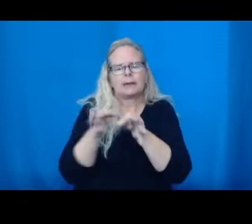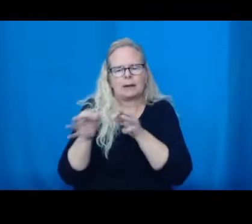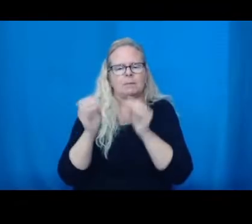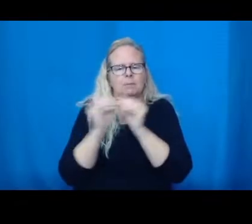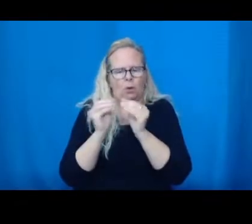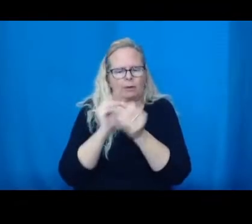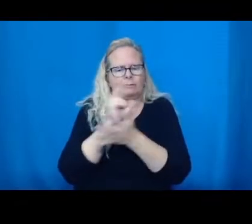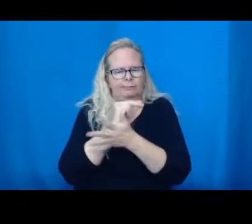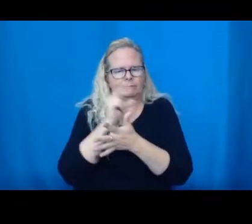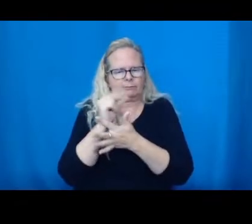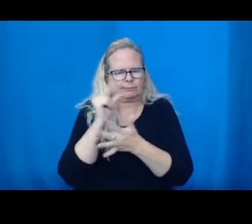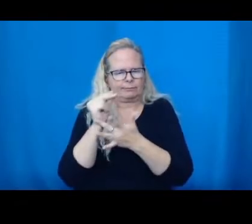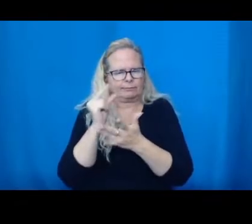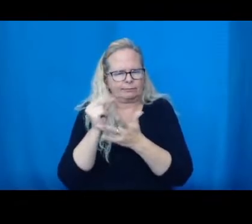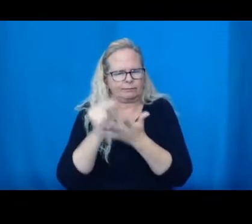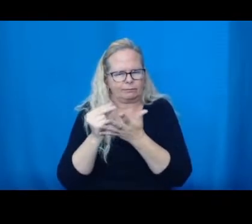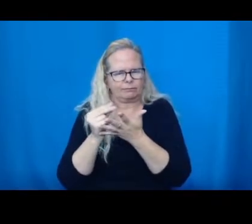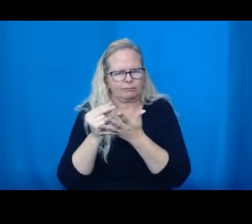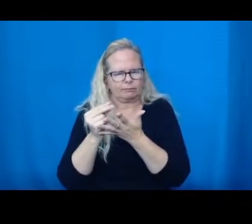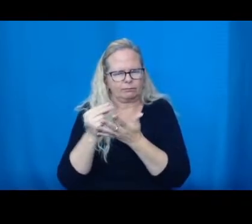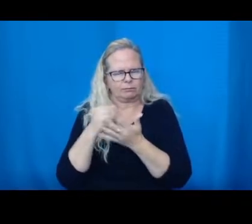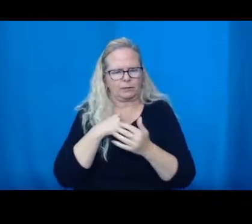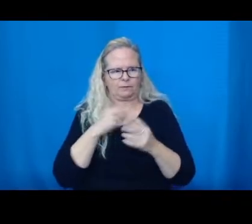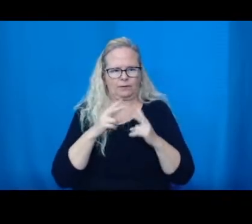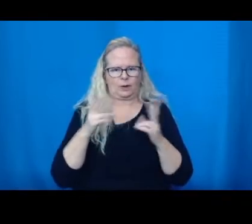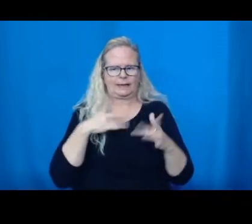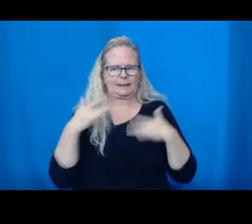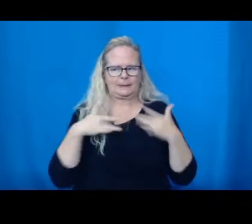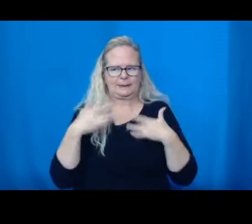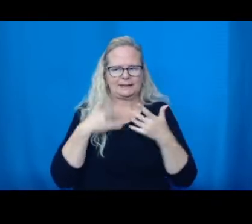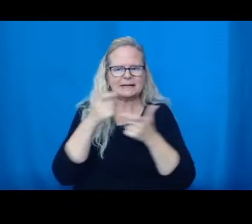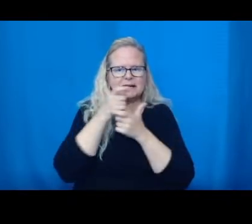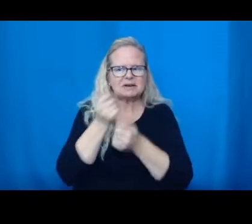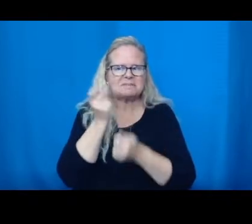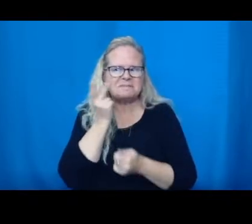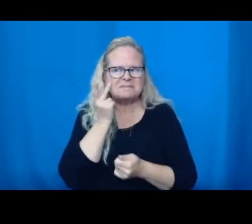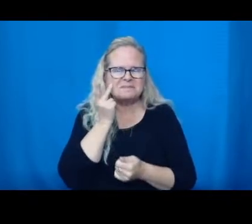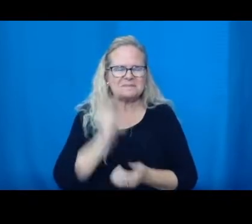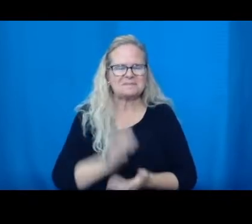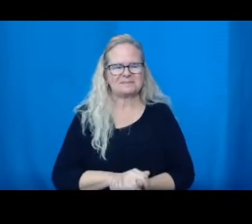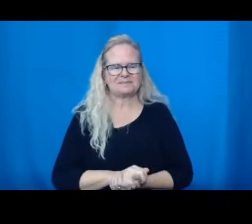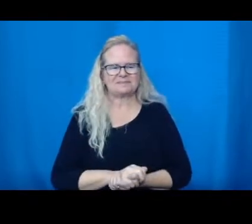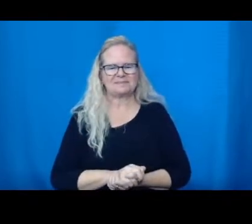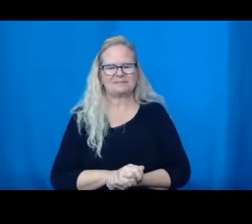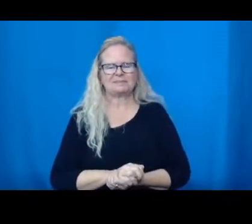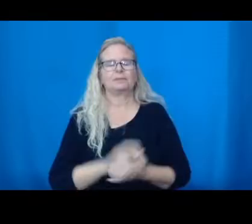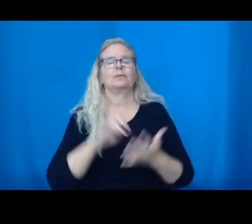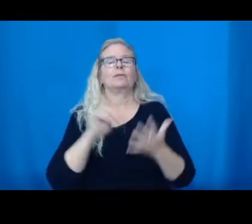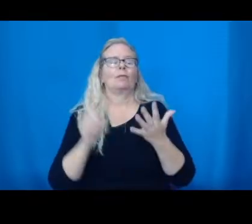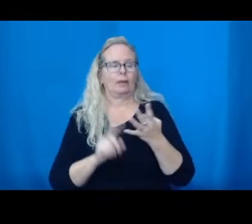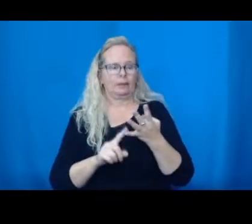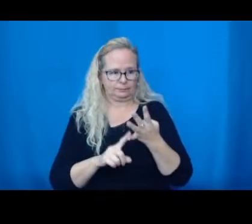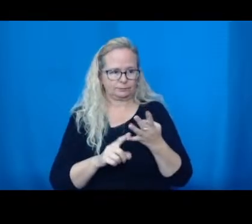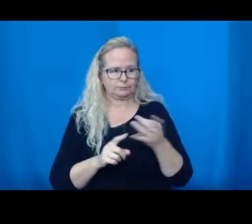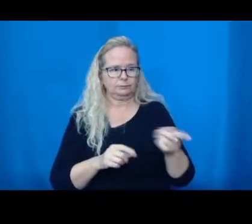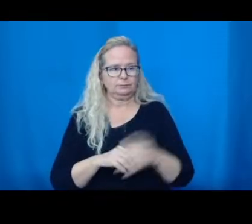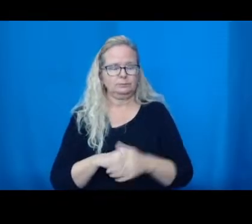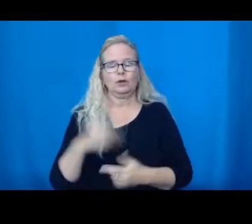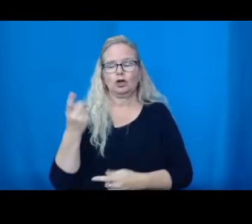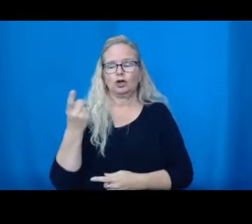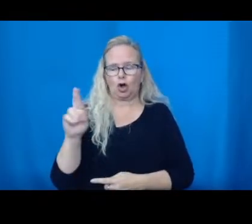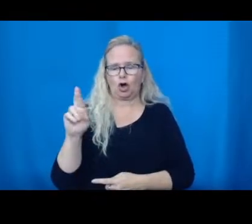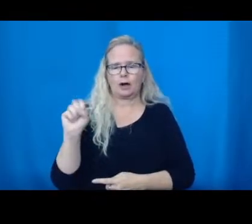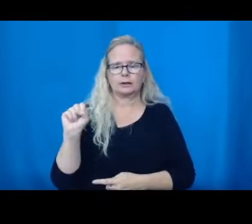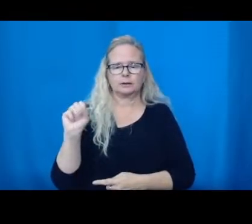segment. And we also have with us today Ontario-based Dr. Simon Smith, recently retired from a career as